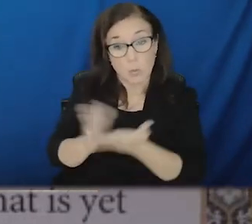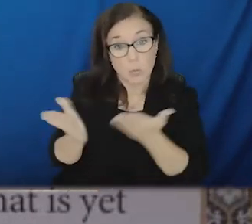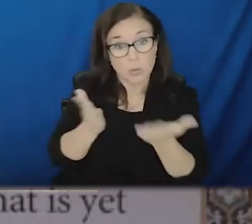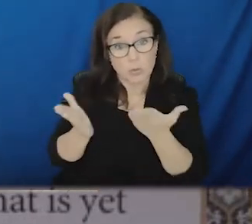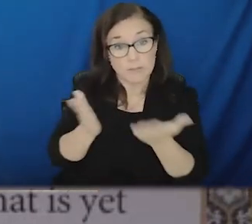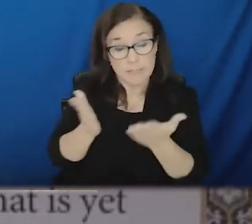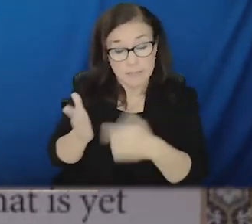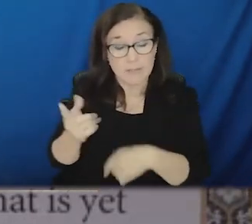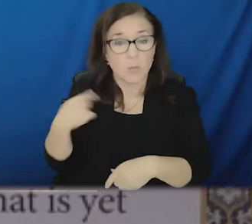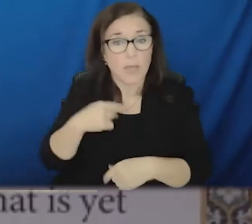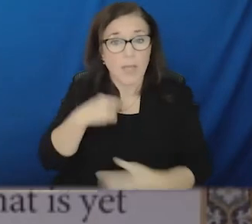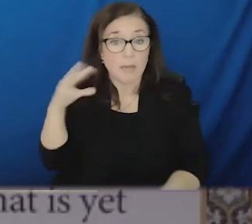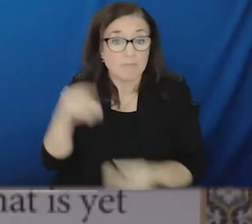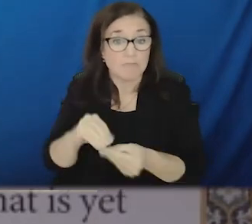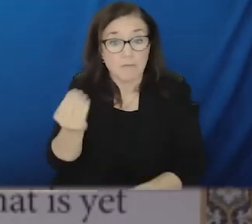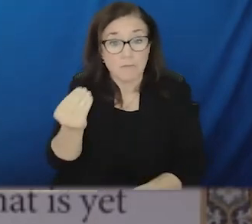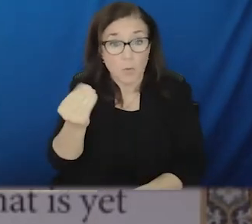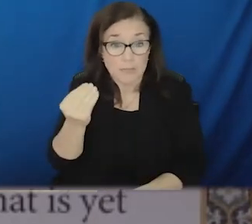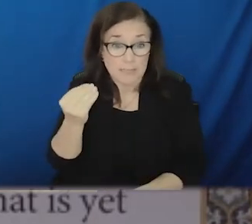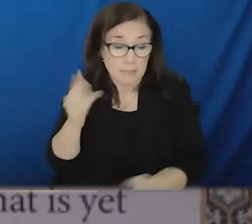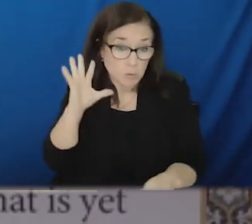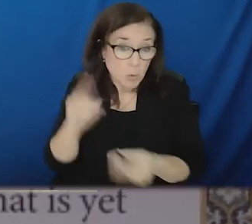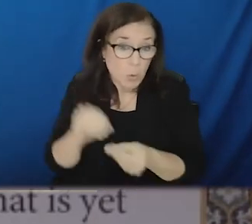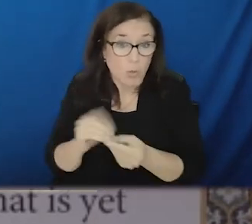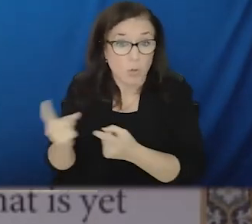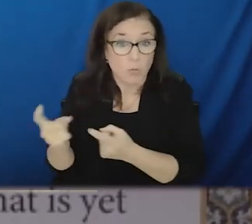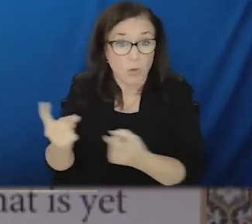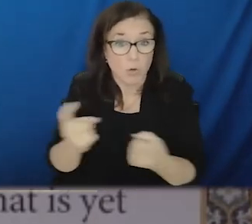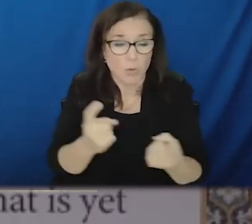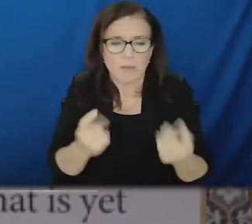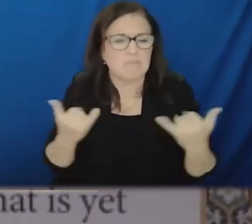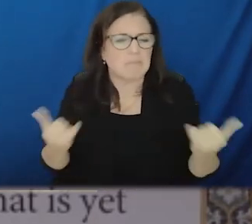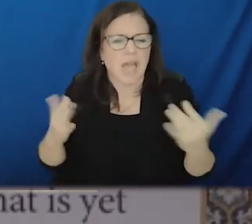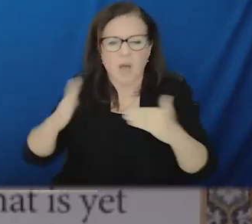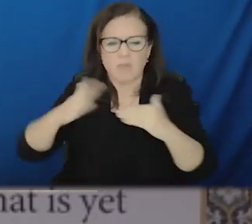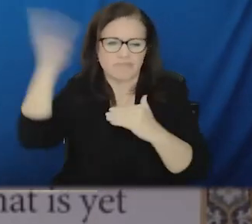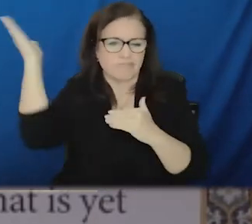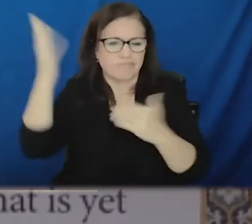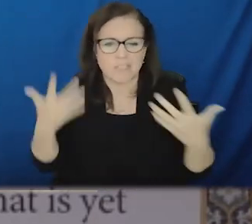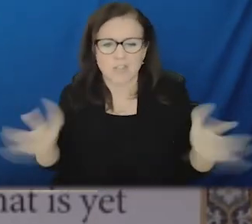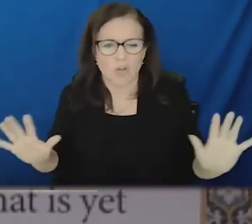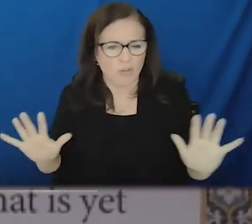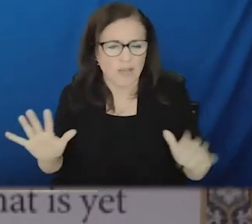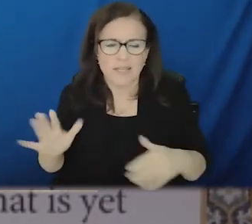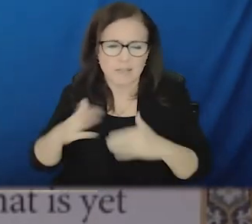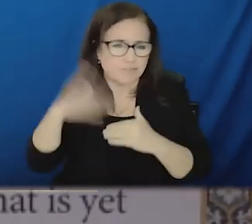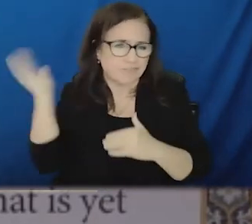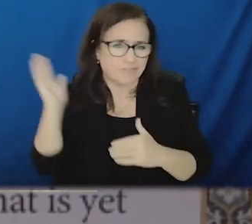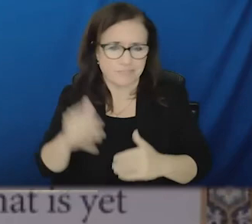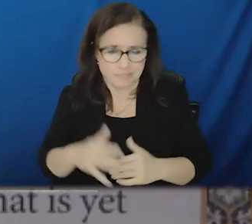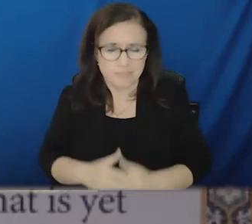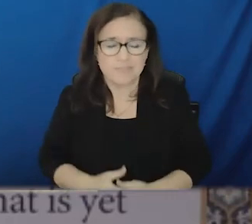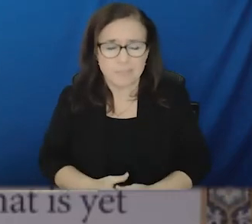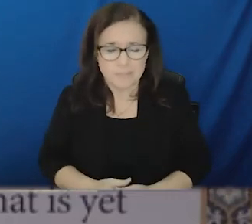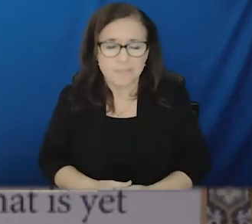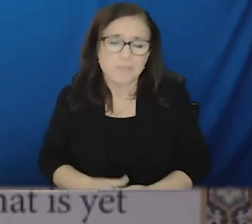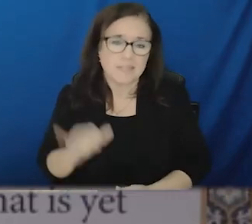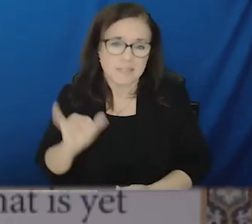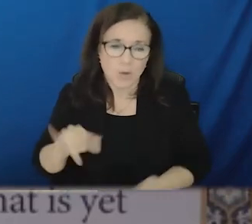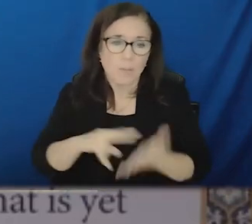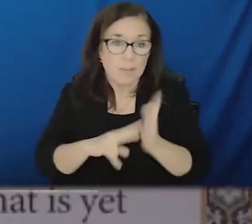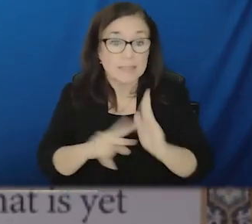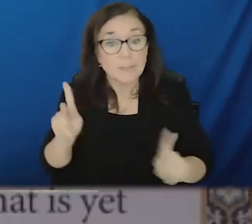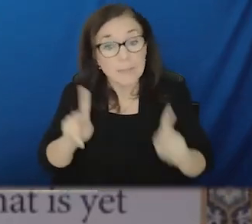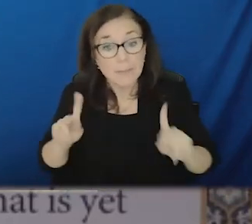total recruitments, and we've already surpassed that since January now. So there's a lot of movement in